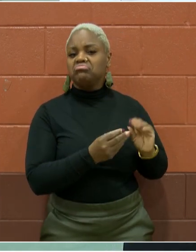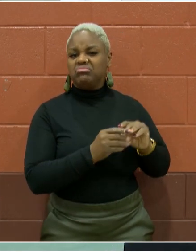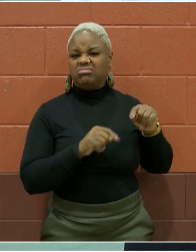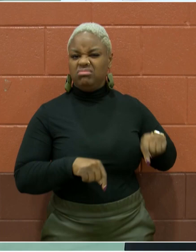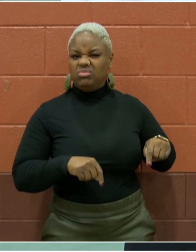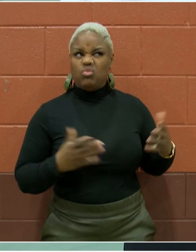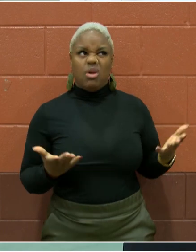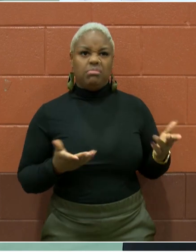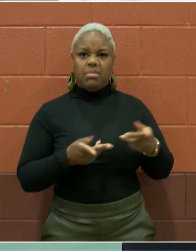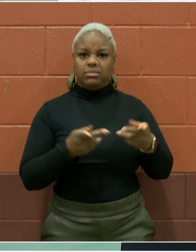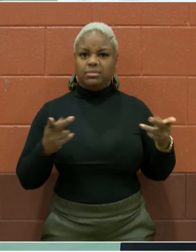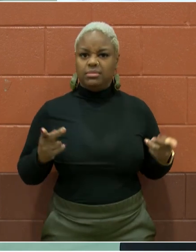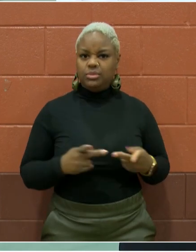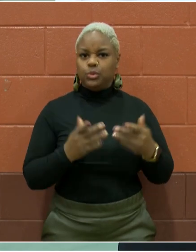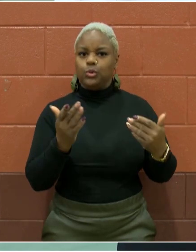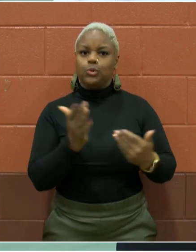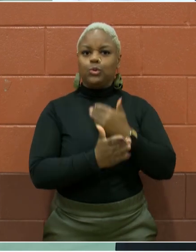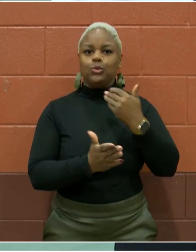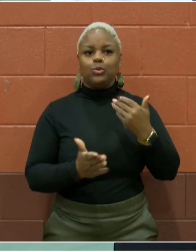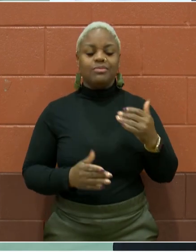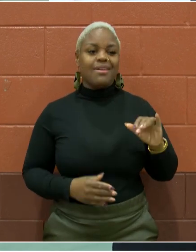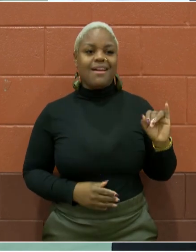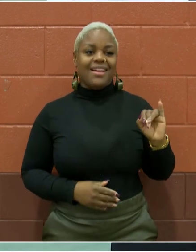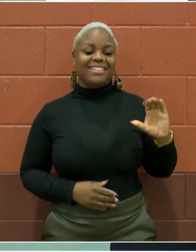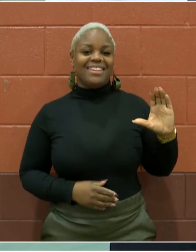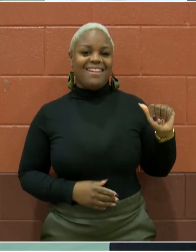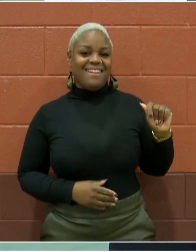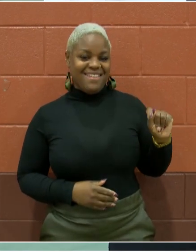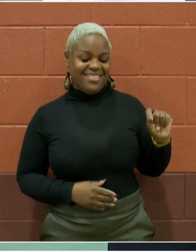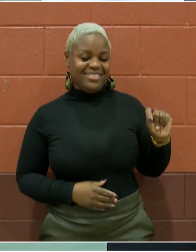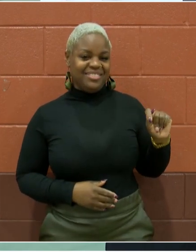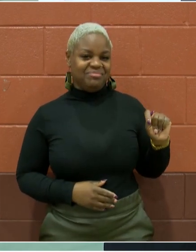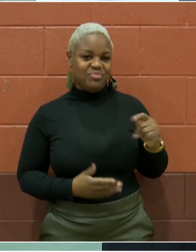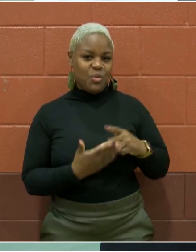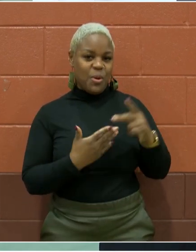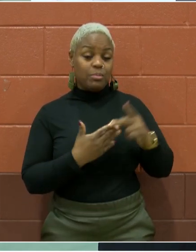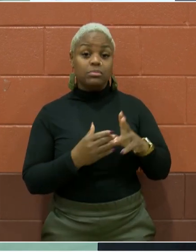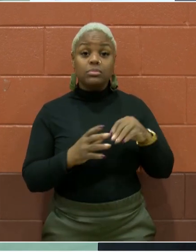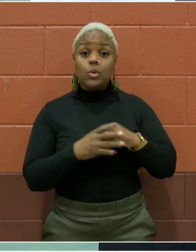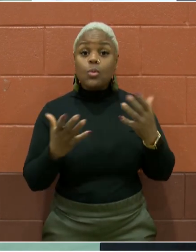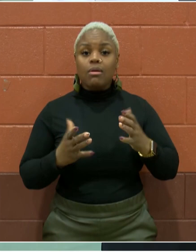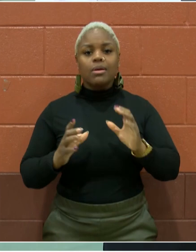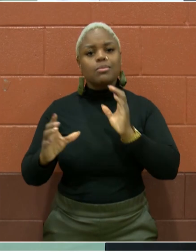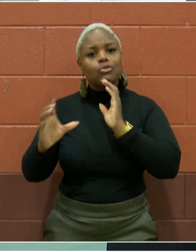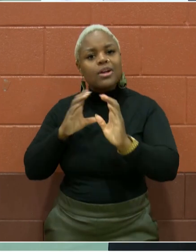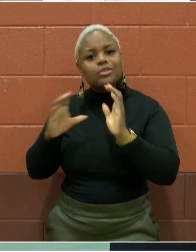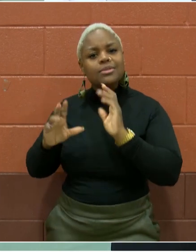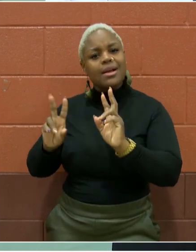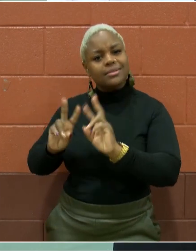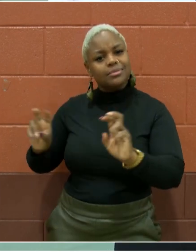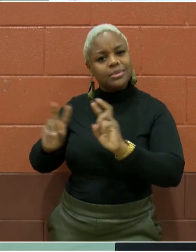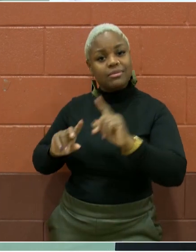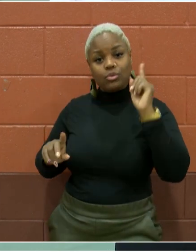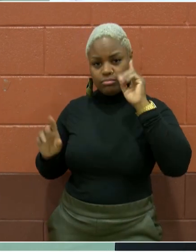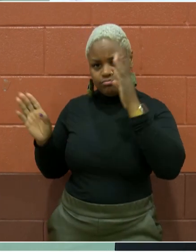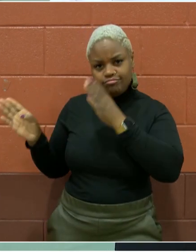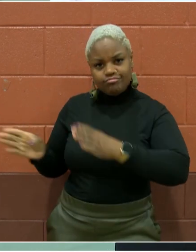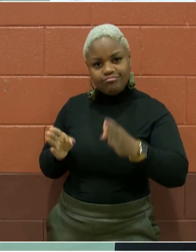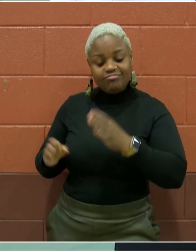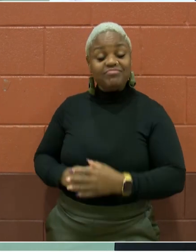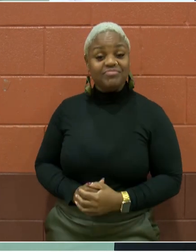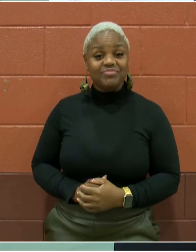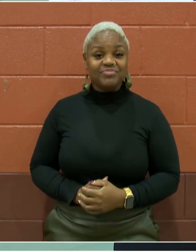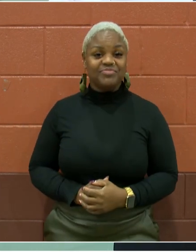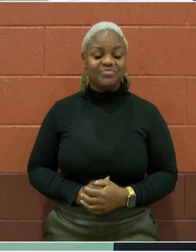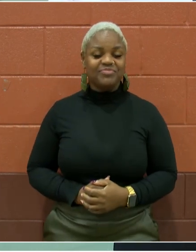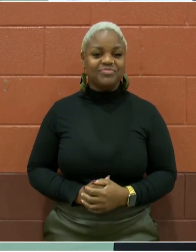Tactics Training, or ICAT. Every sworn member of the Metropolitan Police Department will take place in this training in 2024.